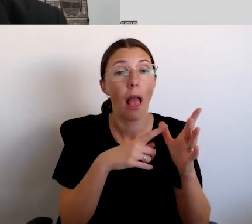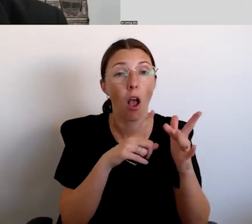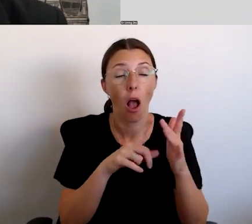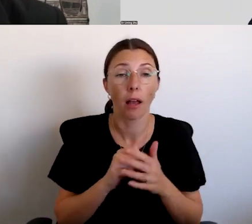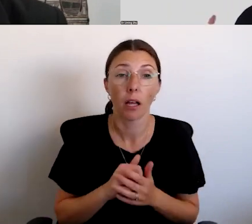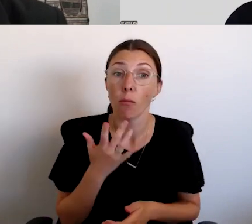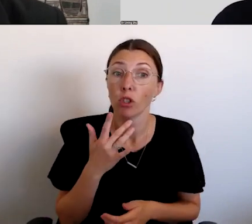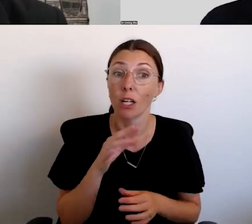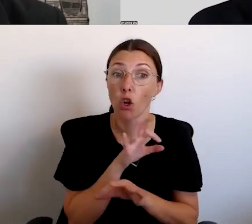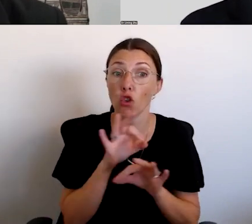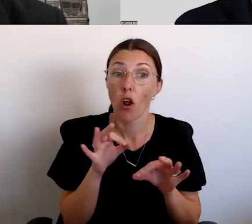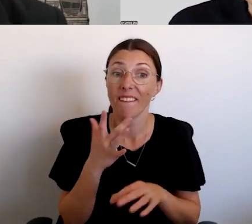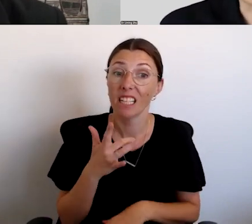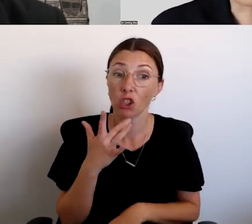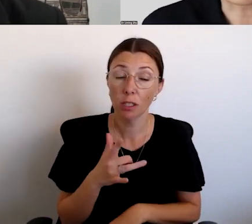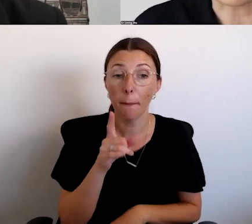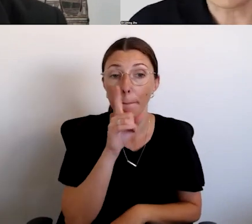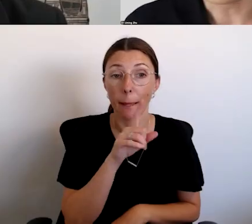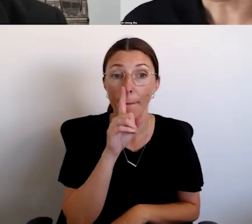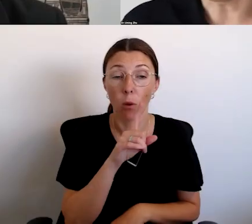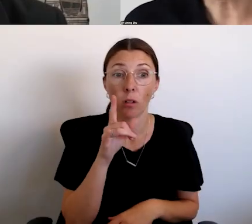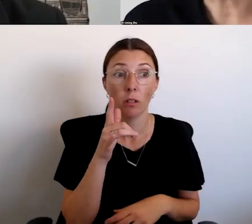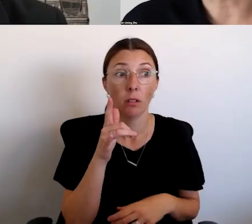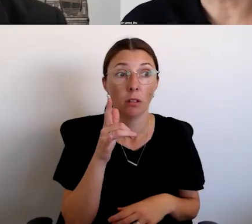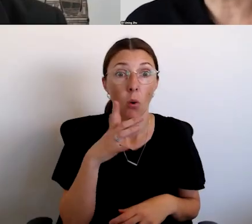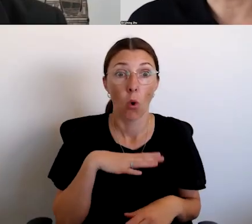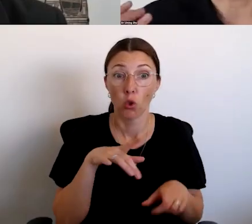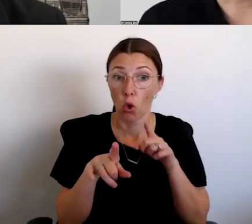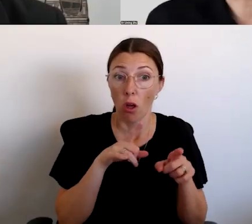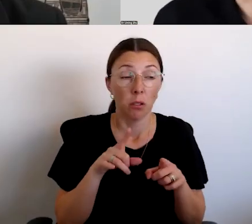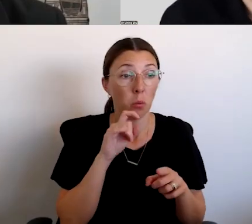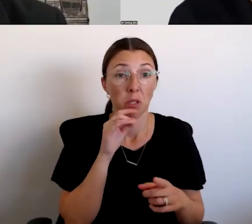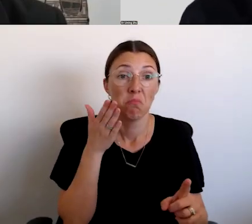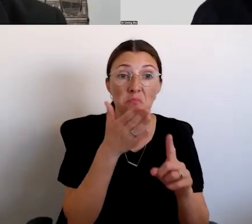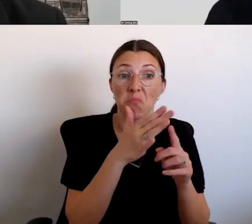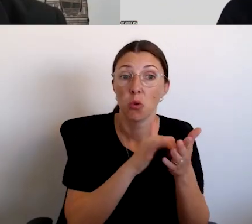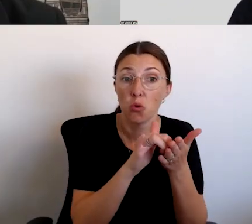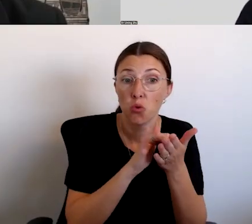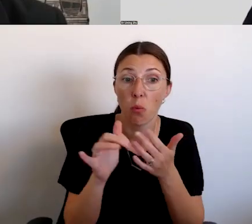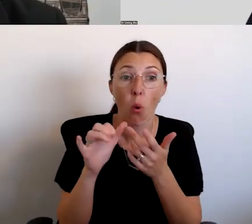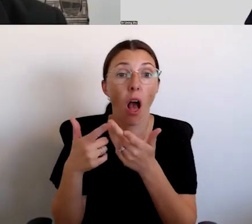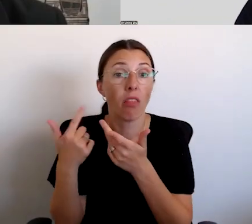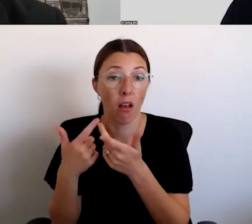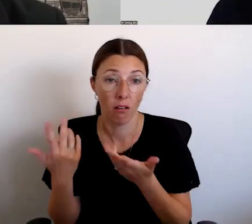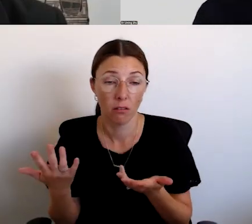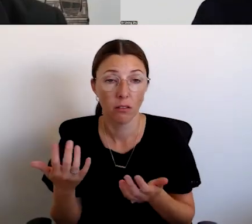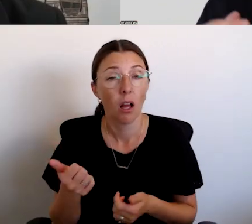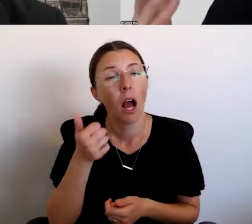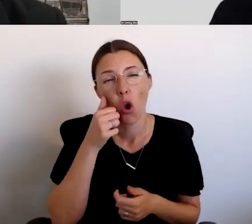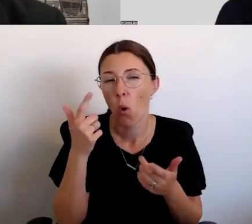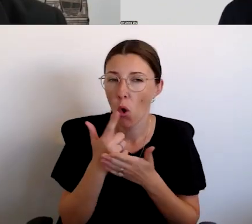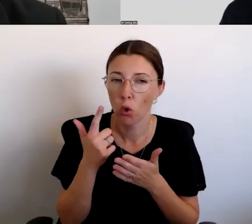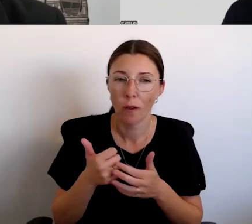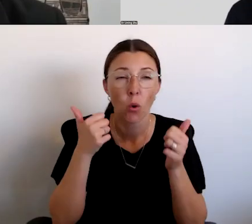topic. People go to YouTube and other places. I mm, would say there's a lot of great resources